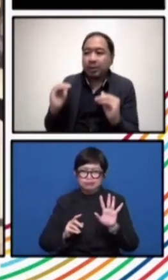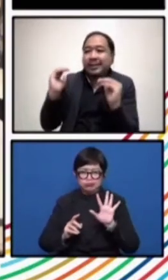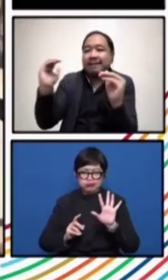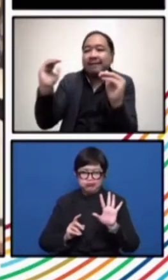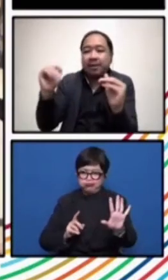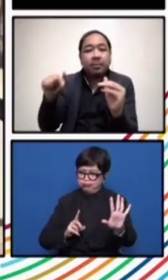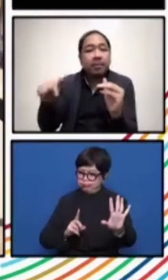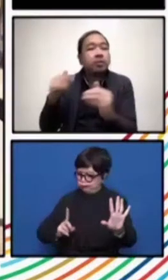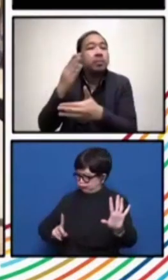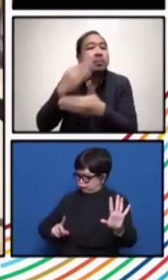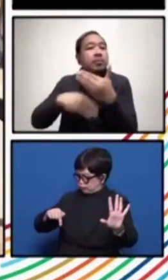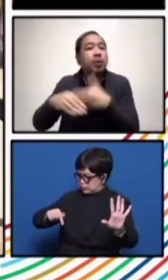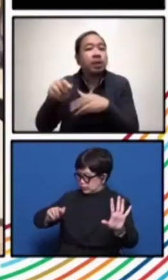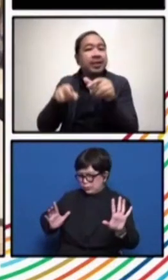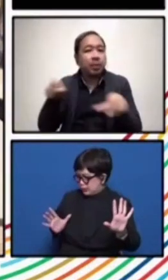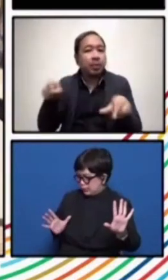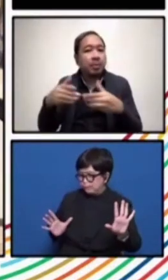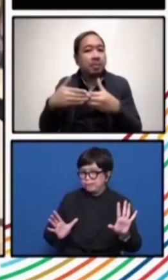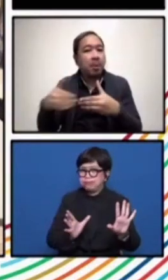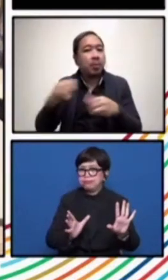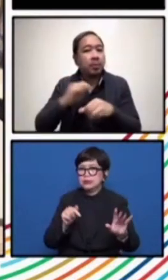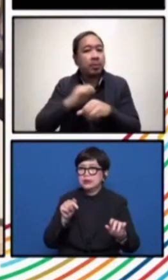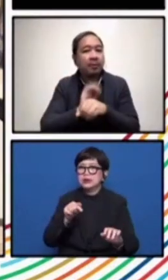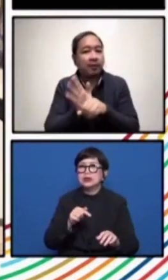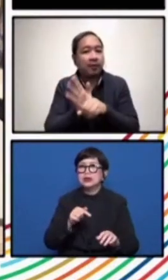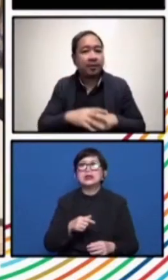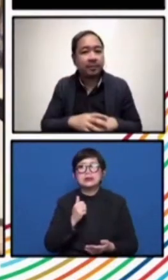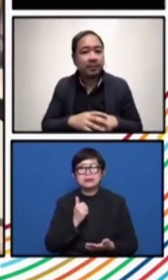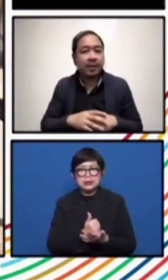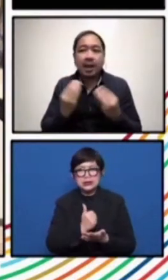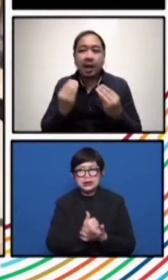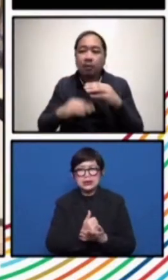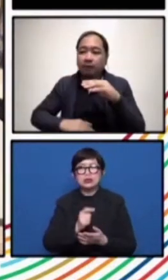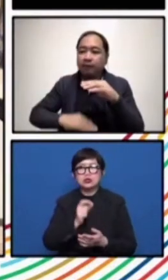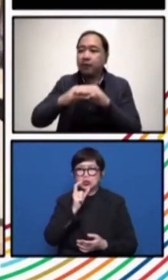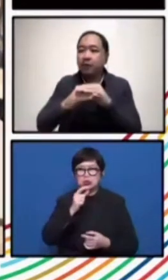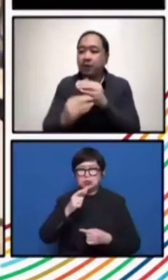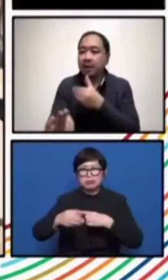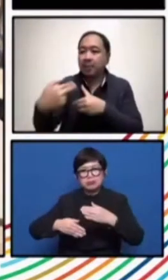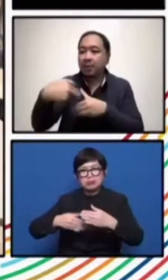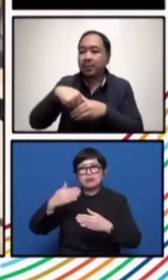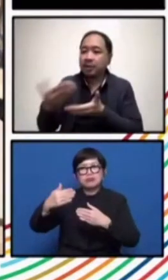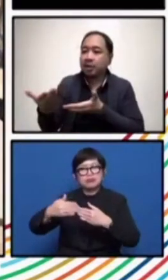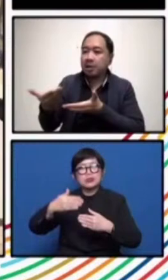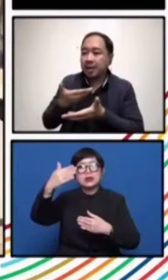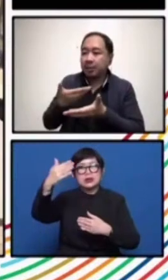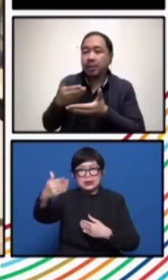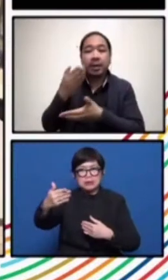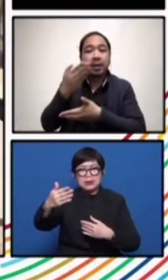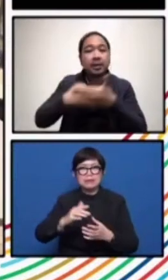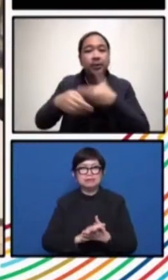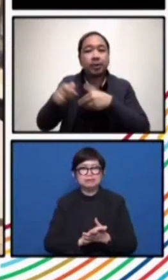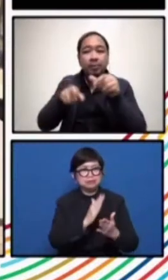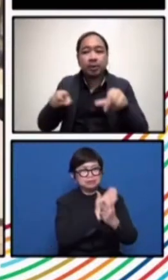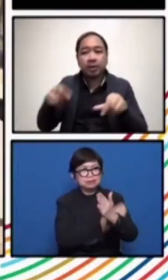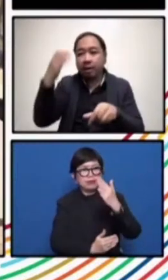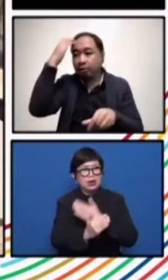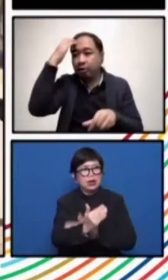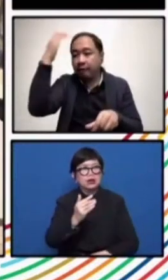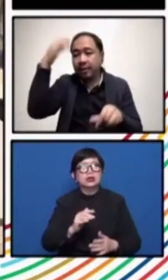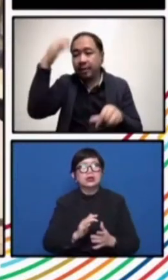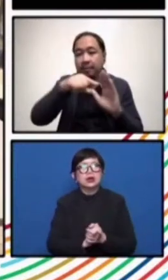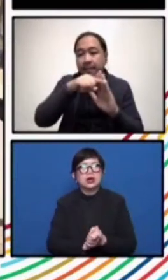world consideration for the meaningful engagement and participation of persons with disabilities in government policies and programs